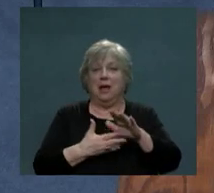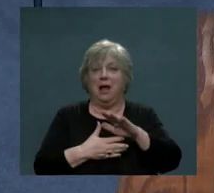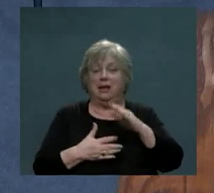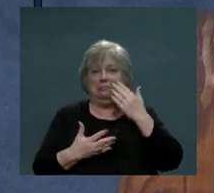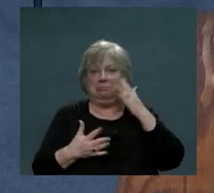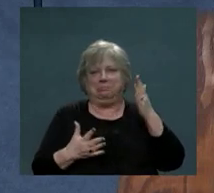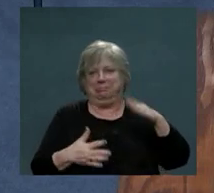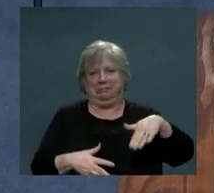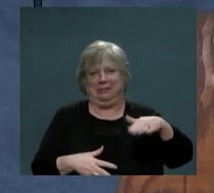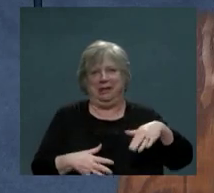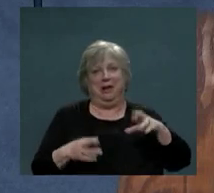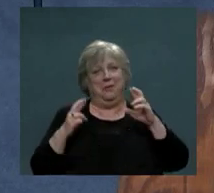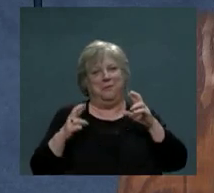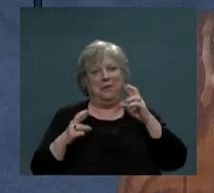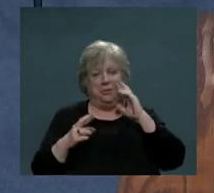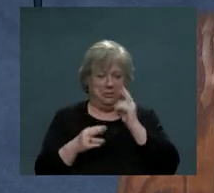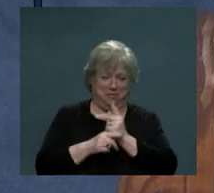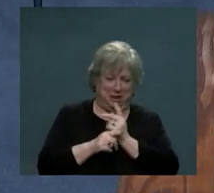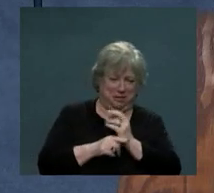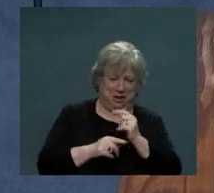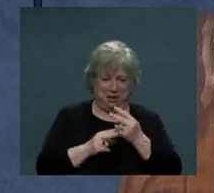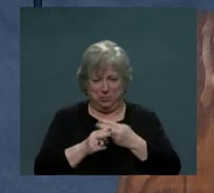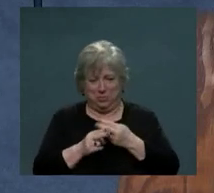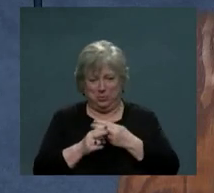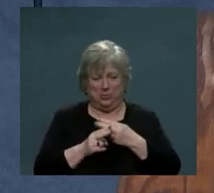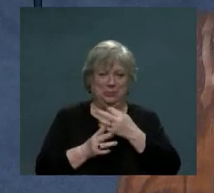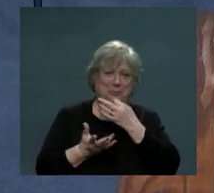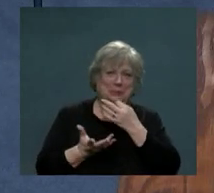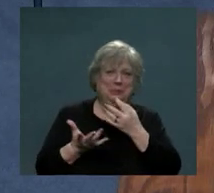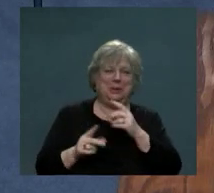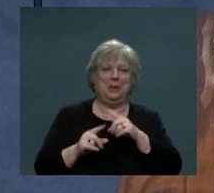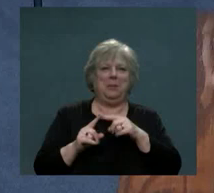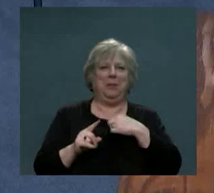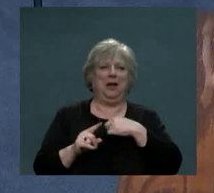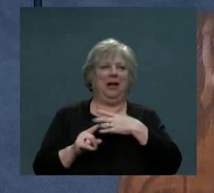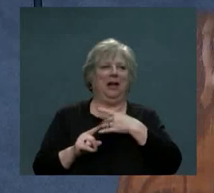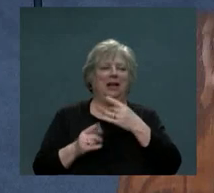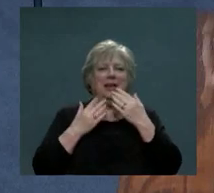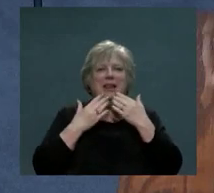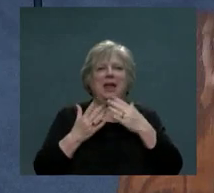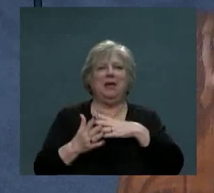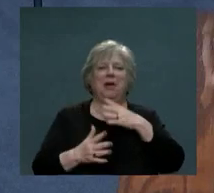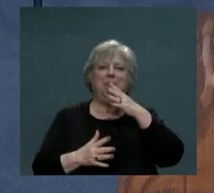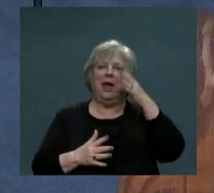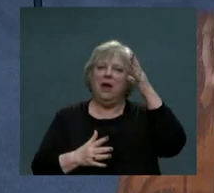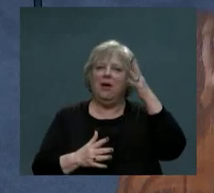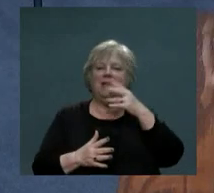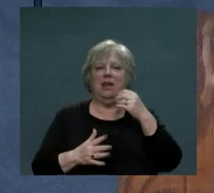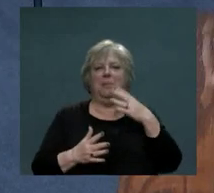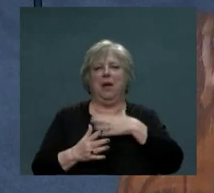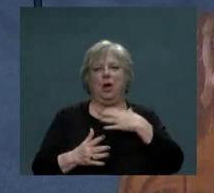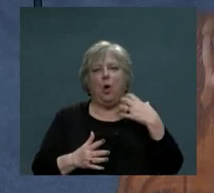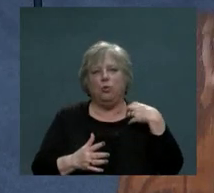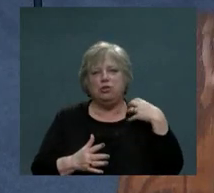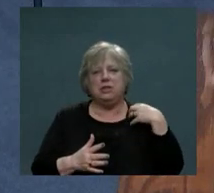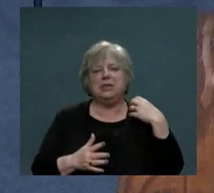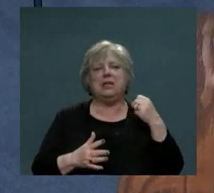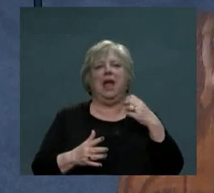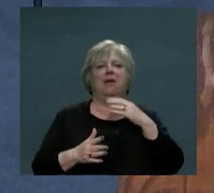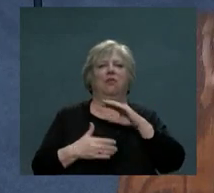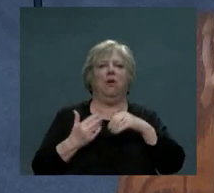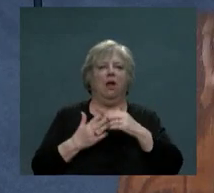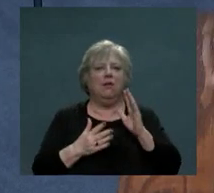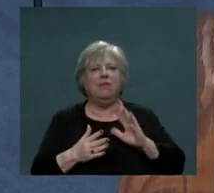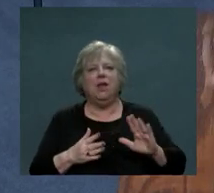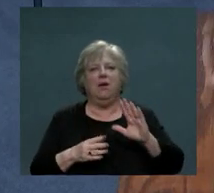yet for college. Hopefully I'll figure it out really soon. But I'd like to thank my parents and my coaches and for all of their